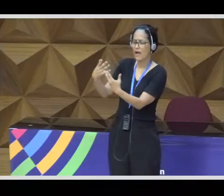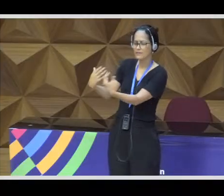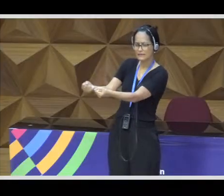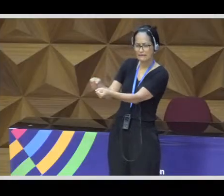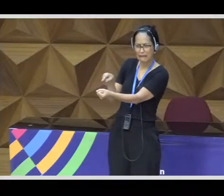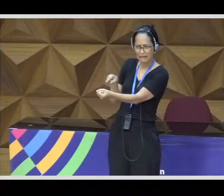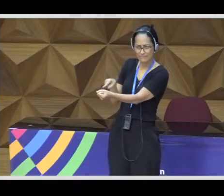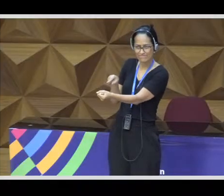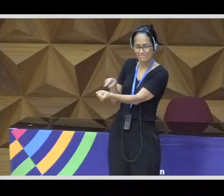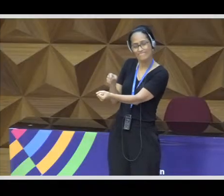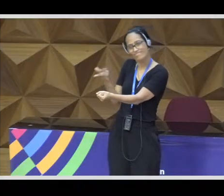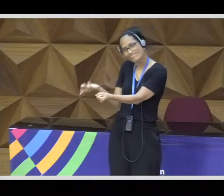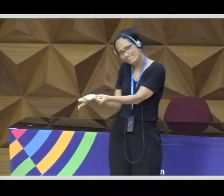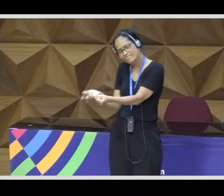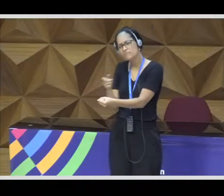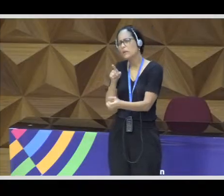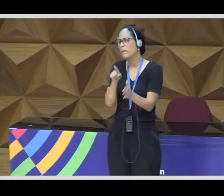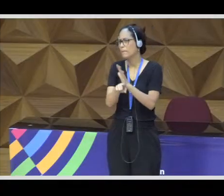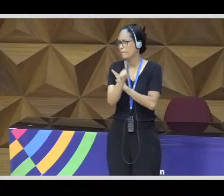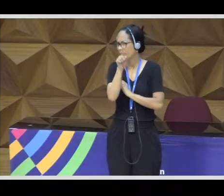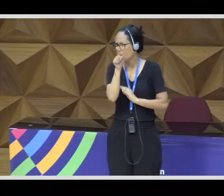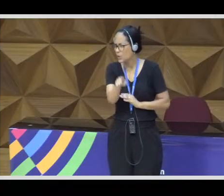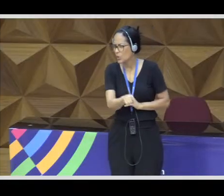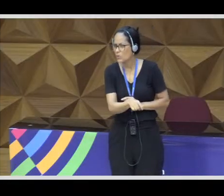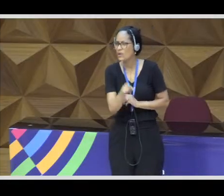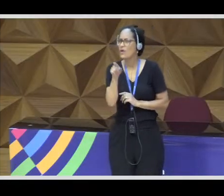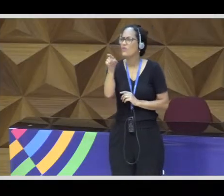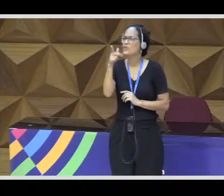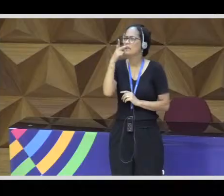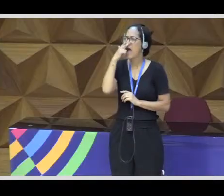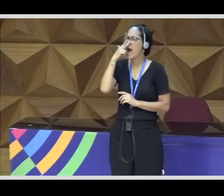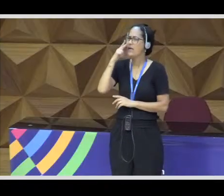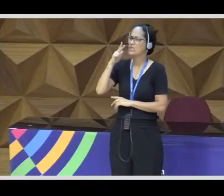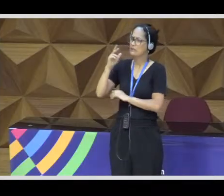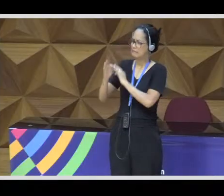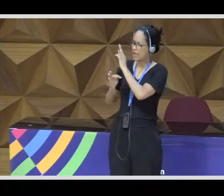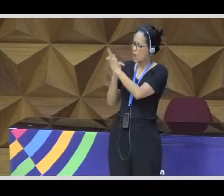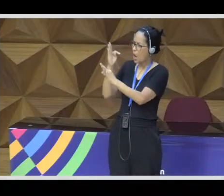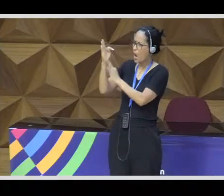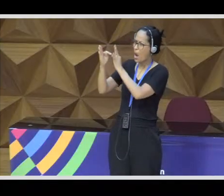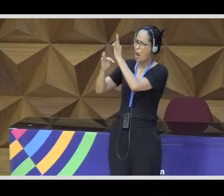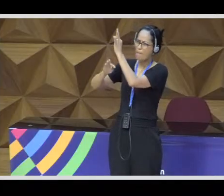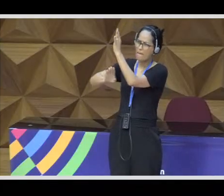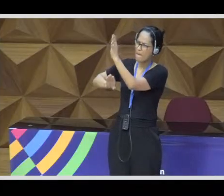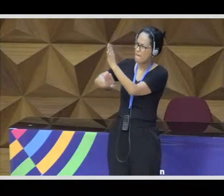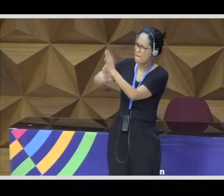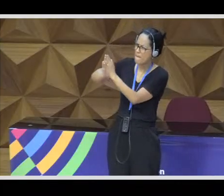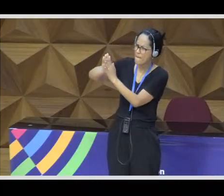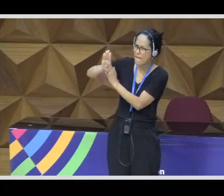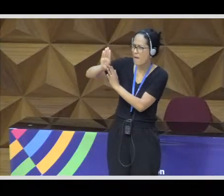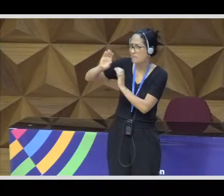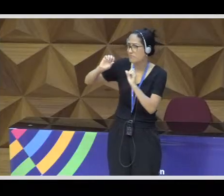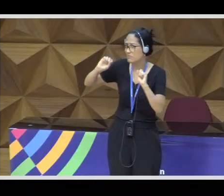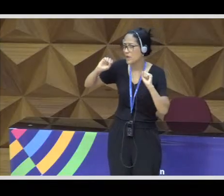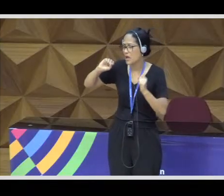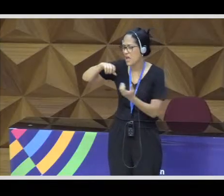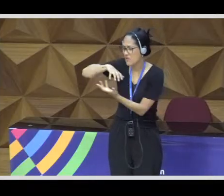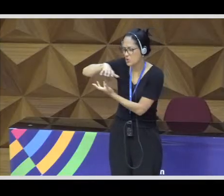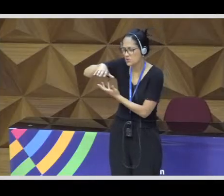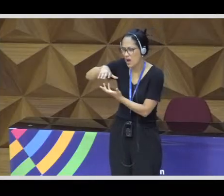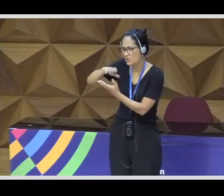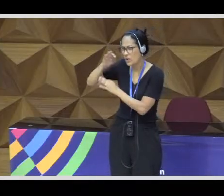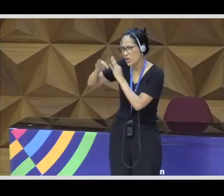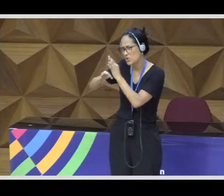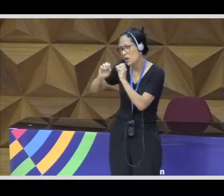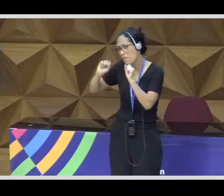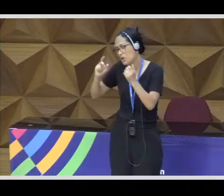the evolution, the technological evolution, can help to better address this aspect, or more or less we have reached the